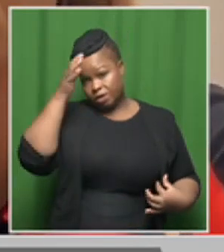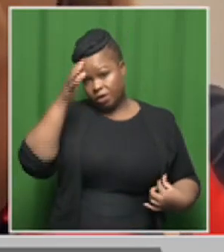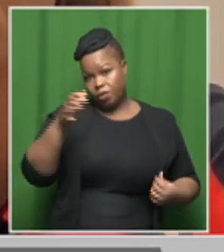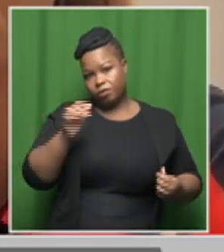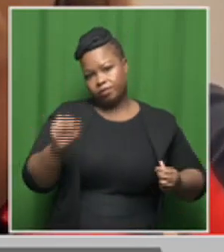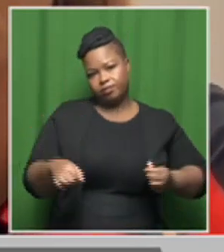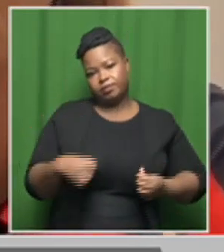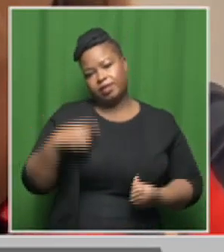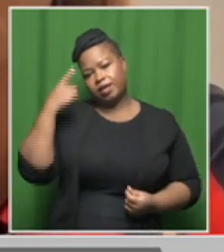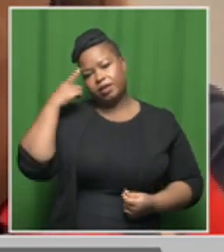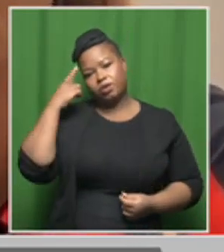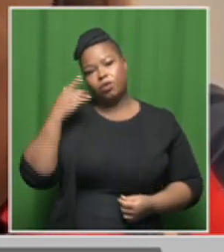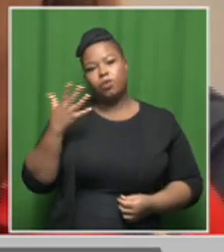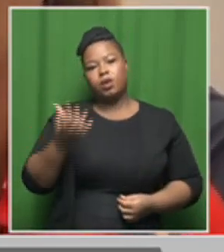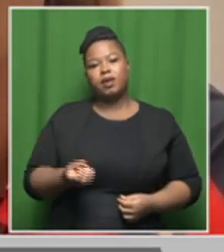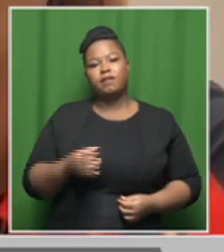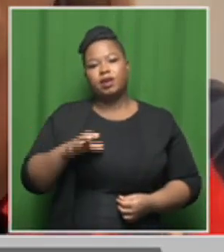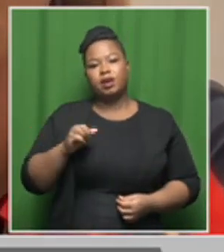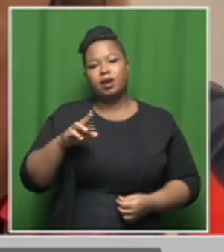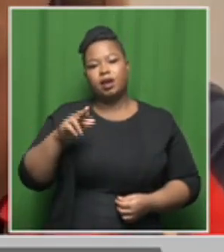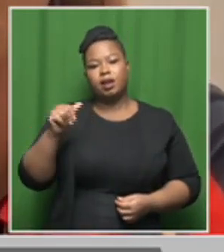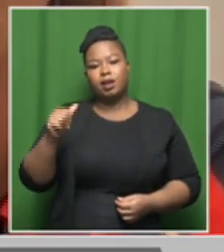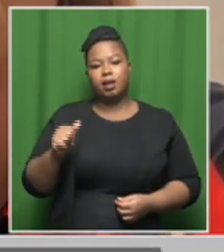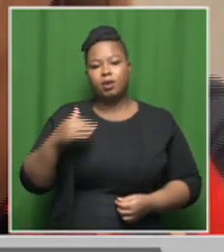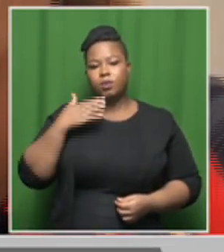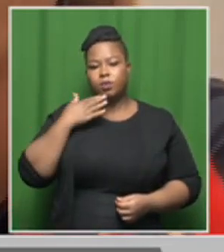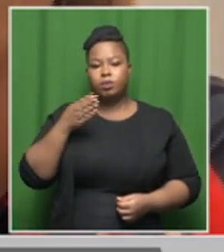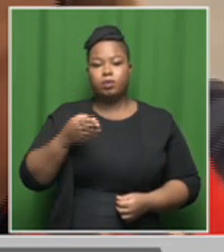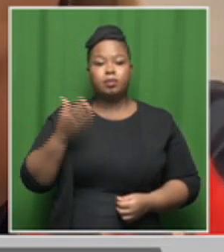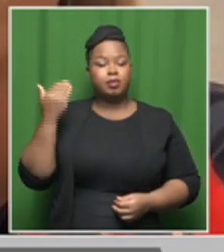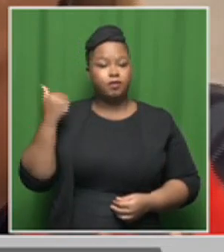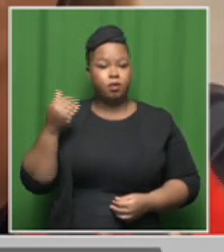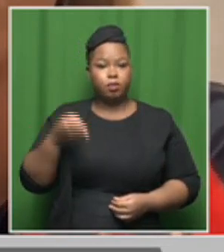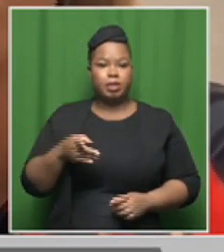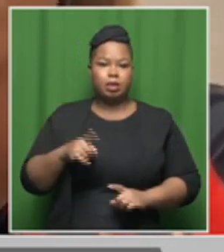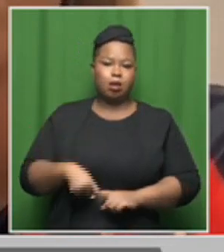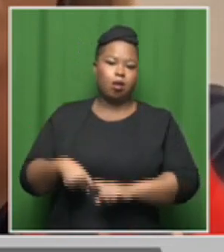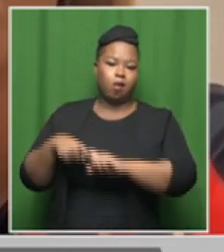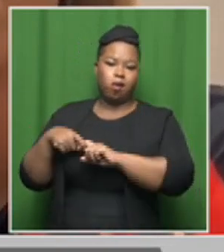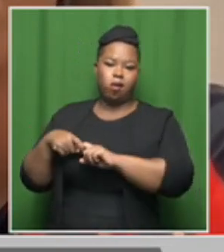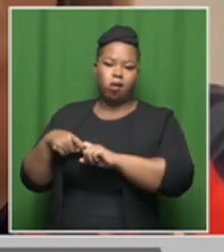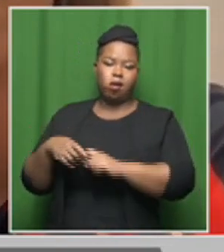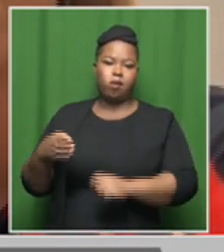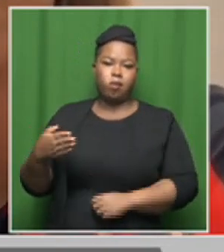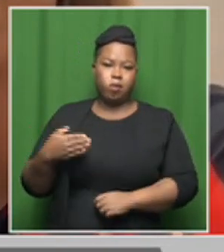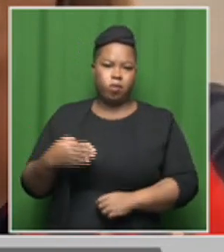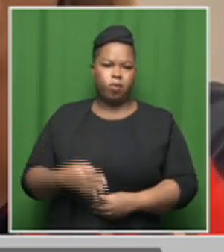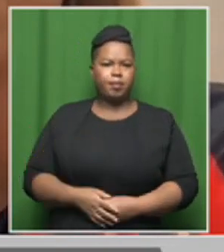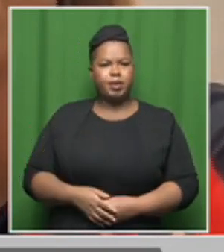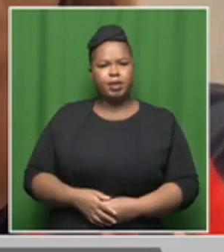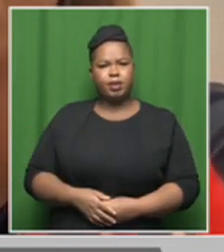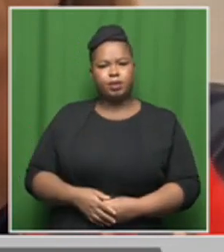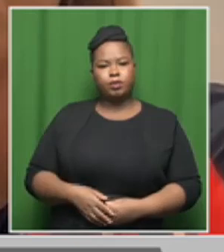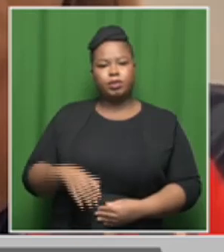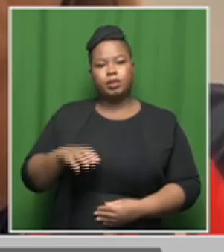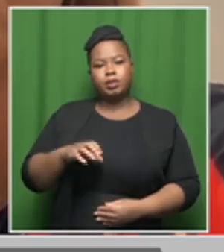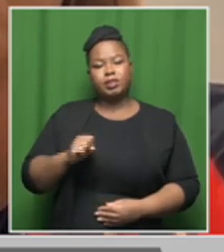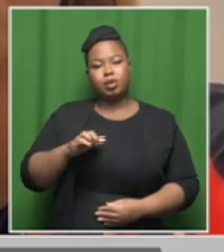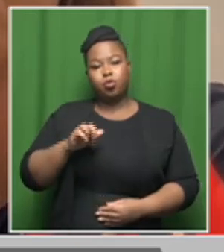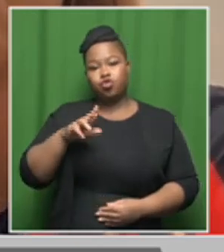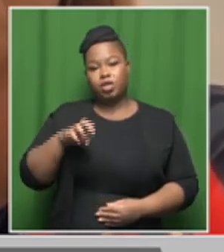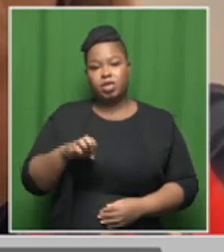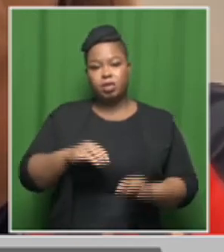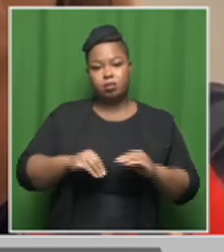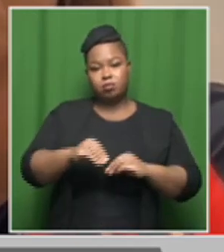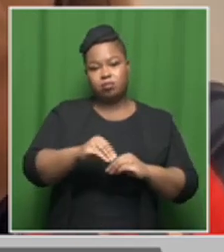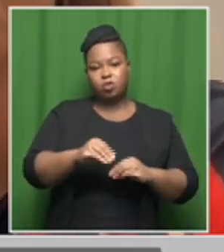we have a Carla Proteas who is being rested for this tour. Speak to us about a Samarie Visser coming in her place. What are your